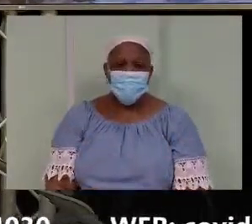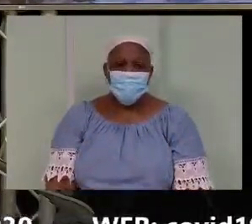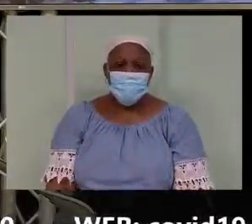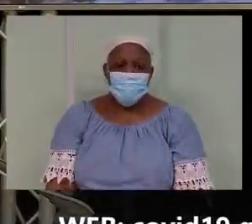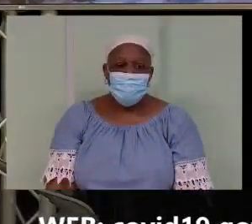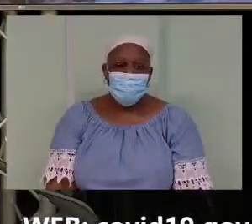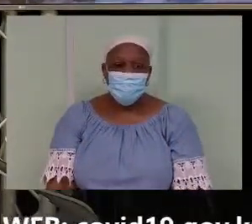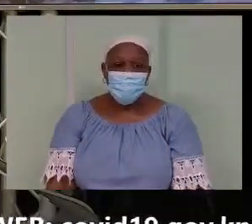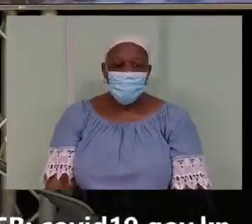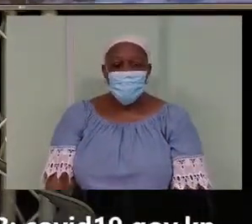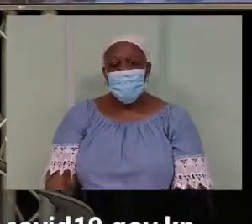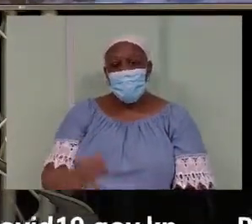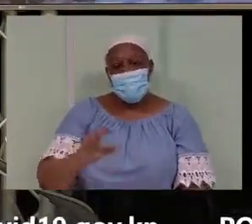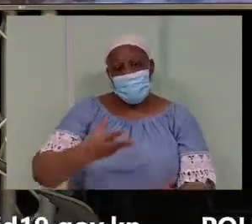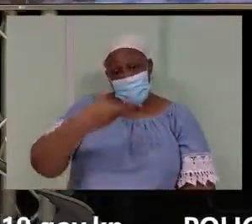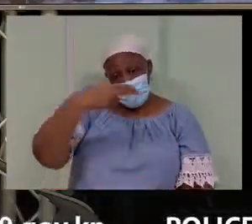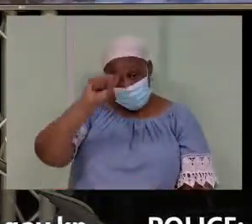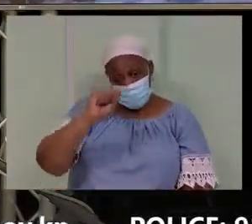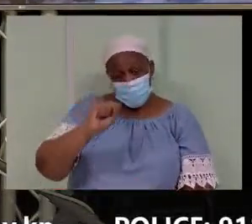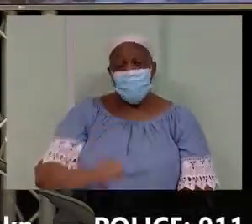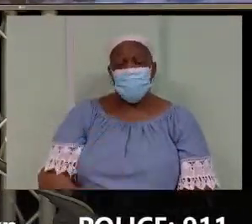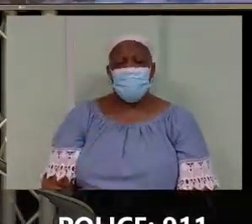In terms of secondary schools,